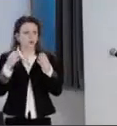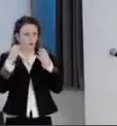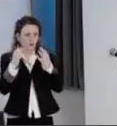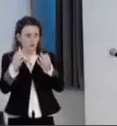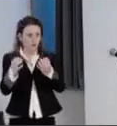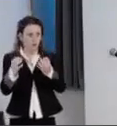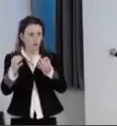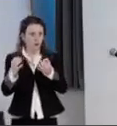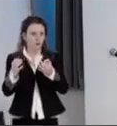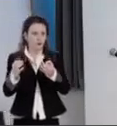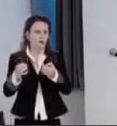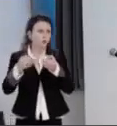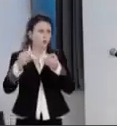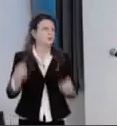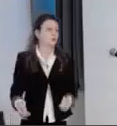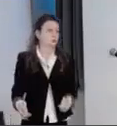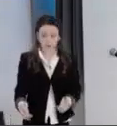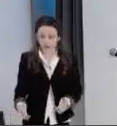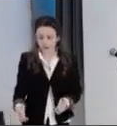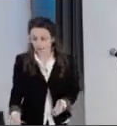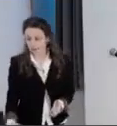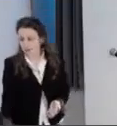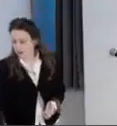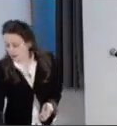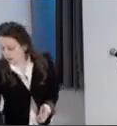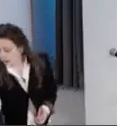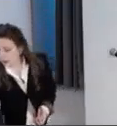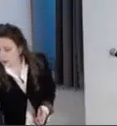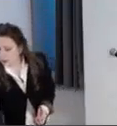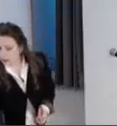undertone when you zoom in on them and you consider their reality.